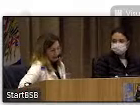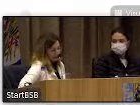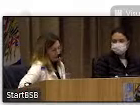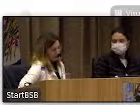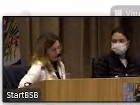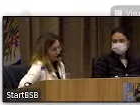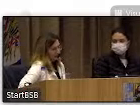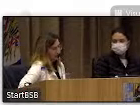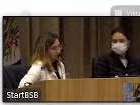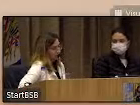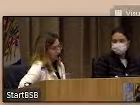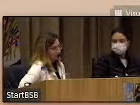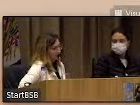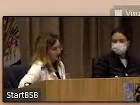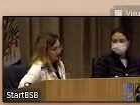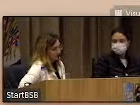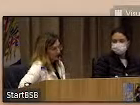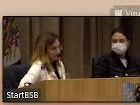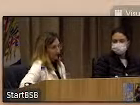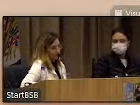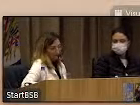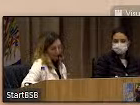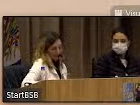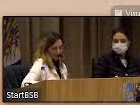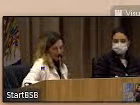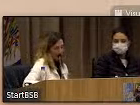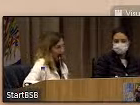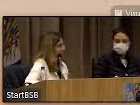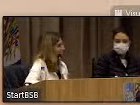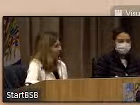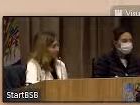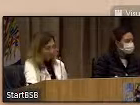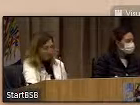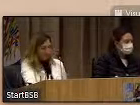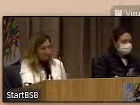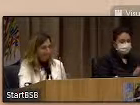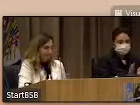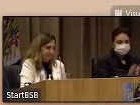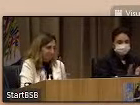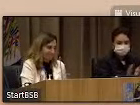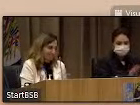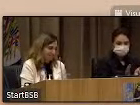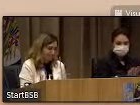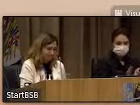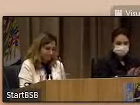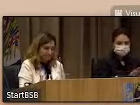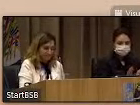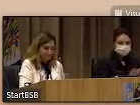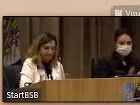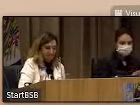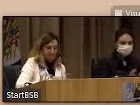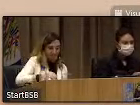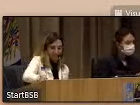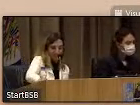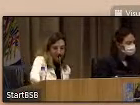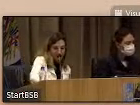this. The assistance I can give. I'm here, and I end my